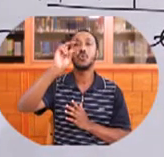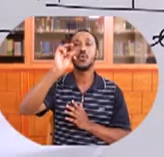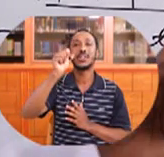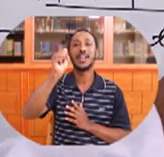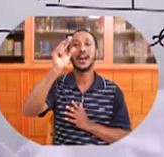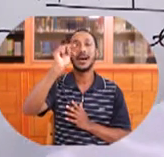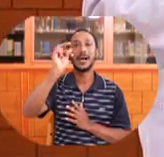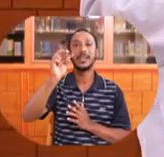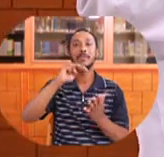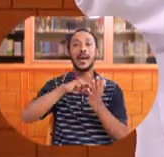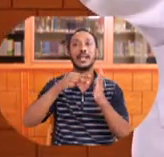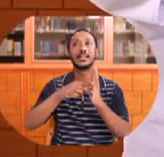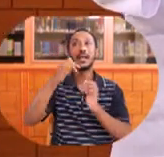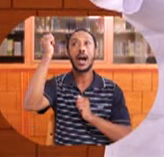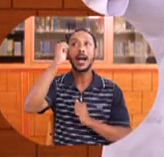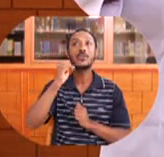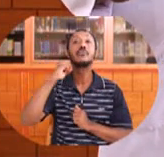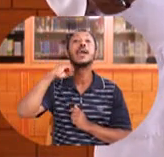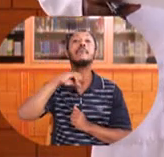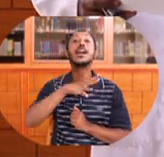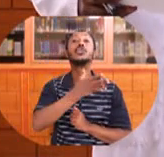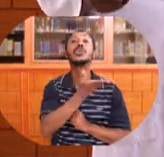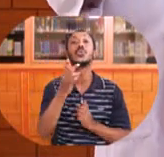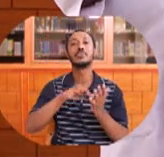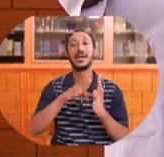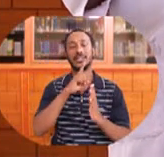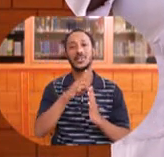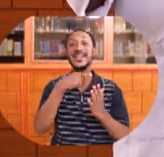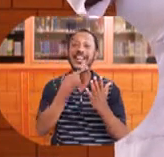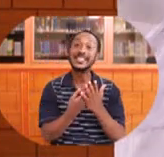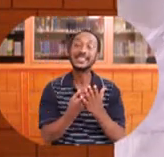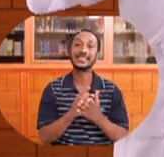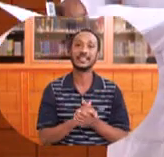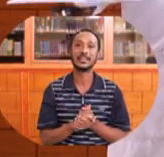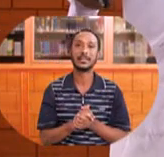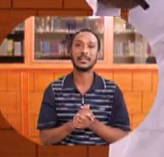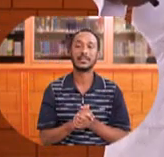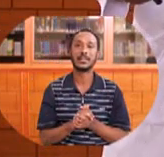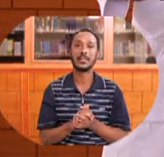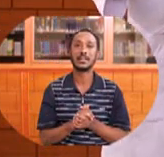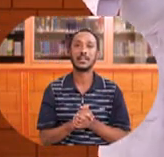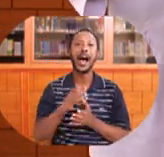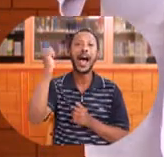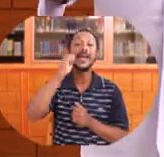These air pollutants make air unsafe